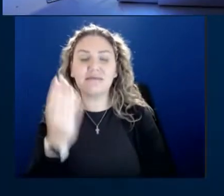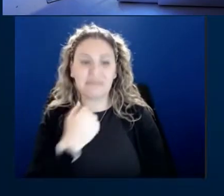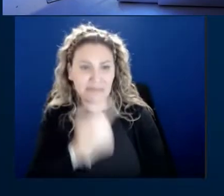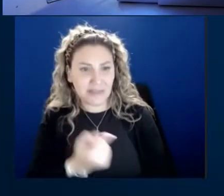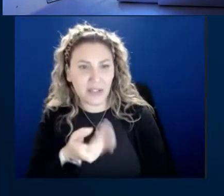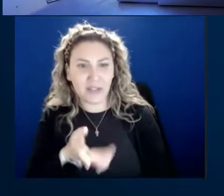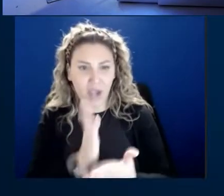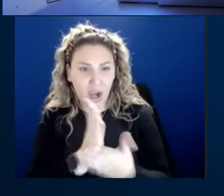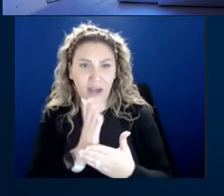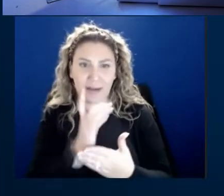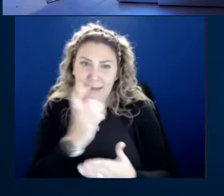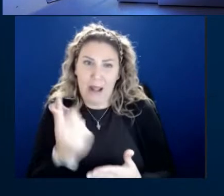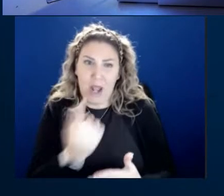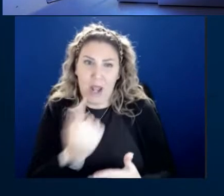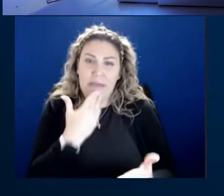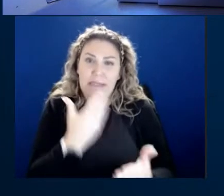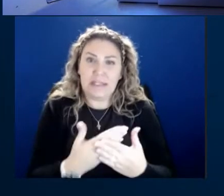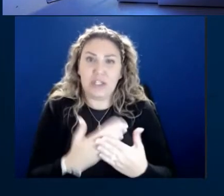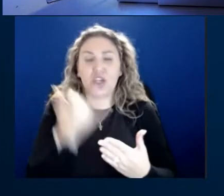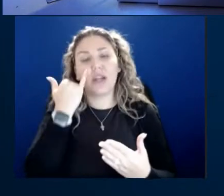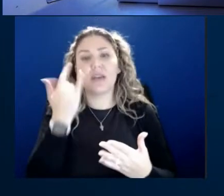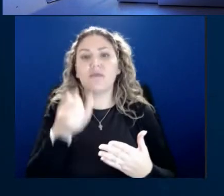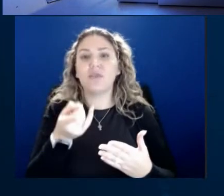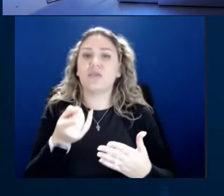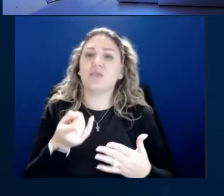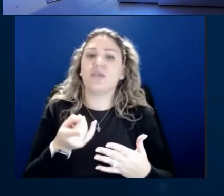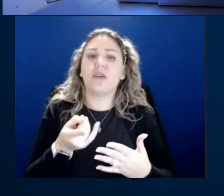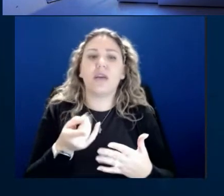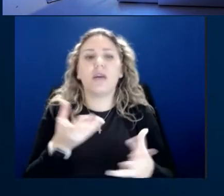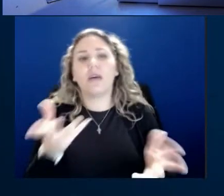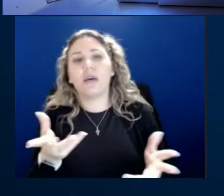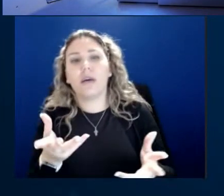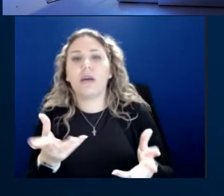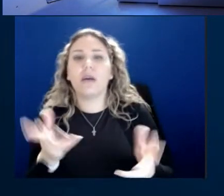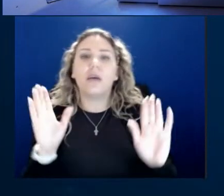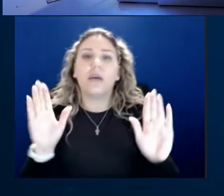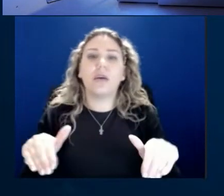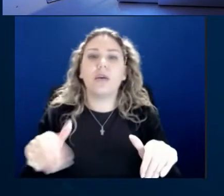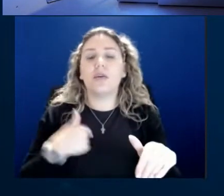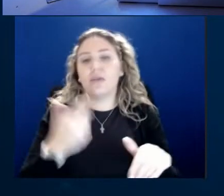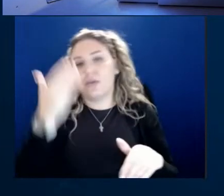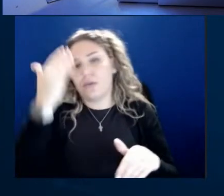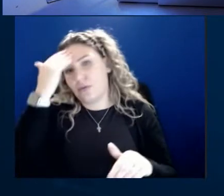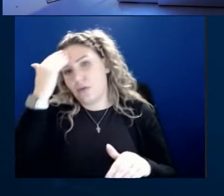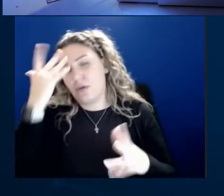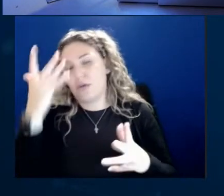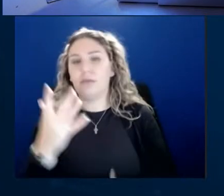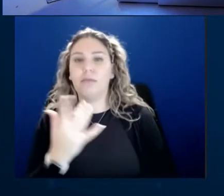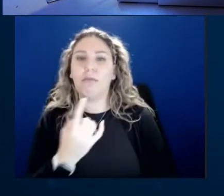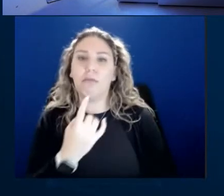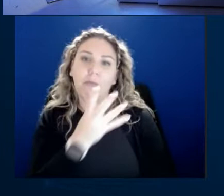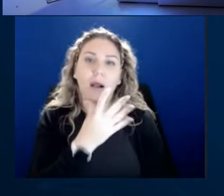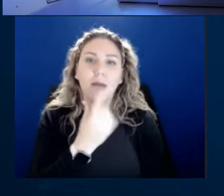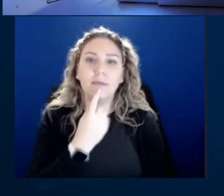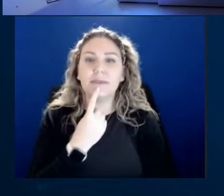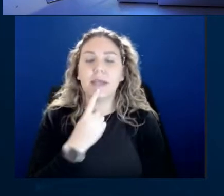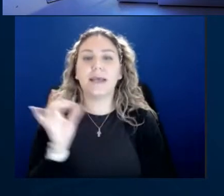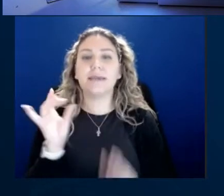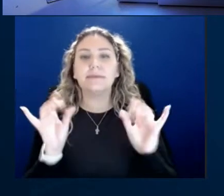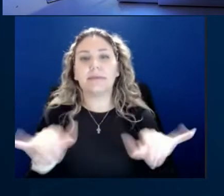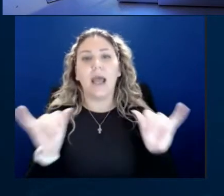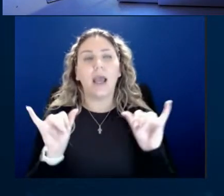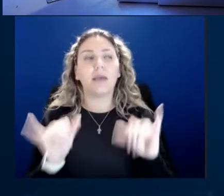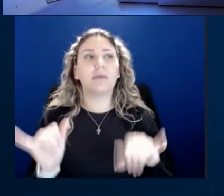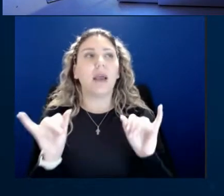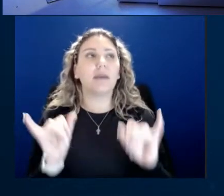good. I think when you get in and you press play and the recorder goes off and mom says, how was your day? We all say it. And